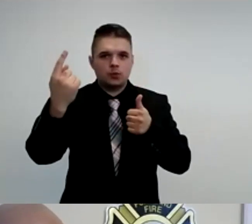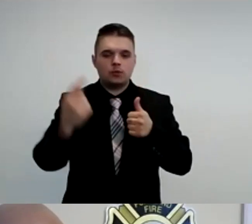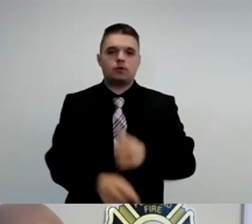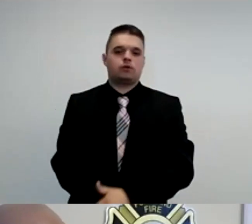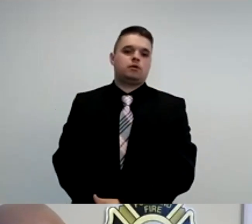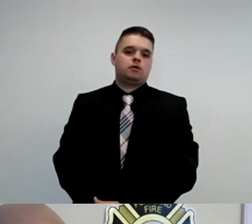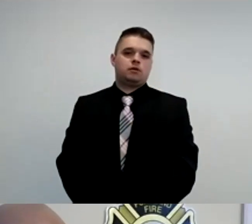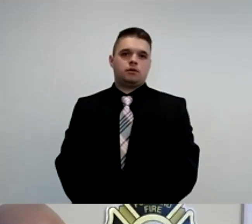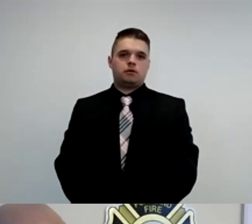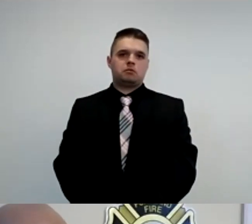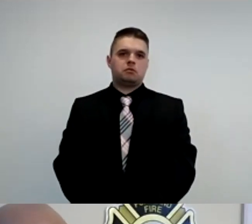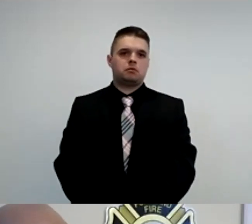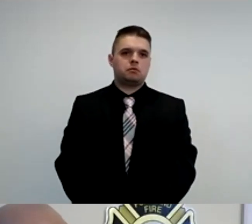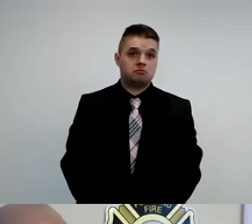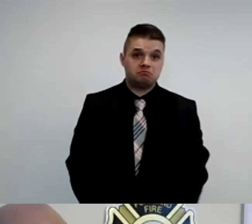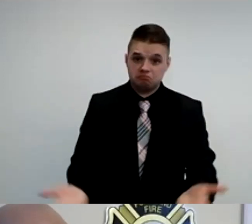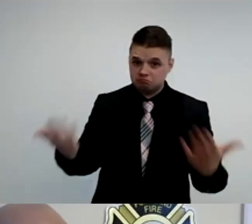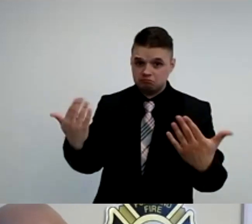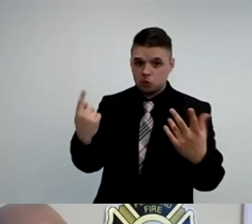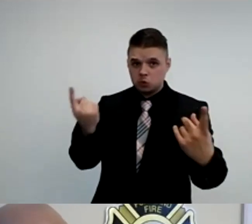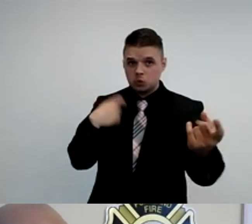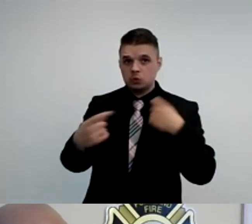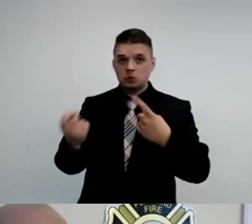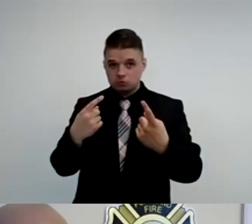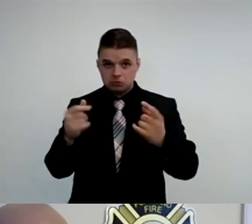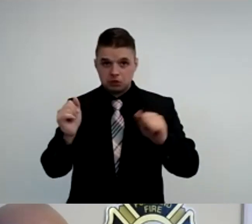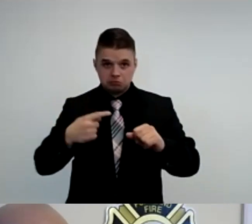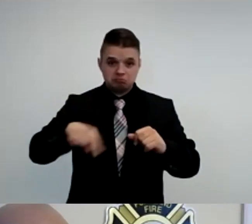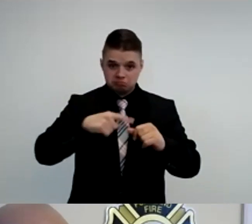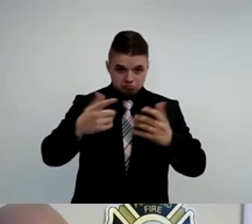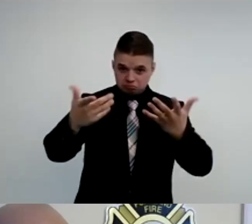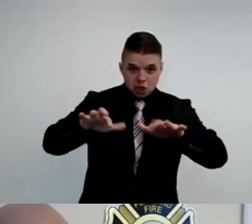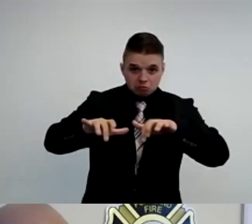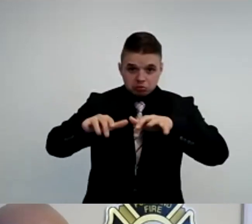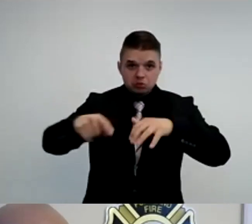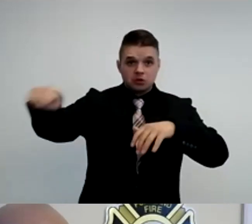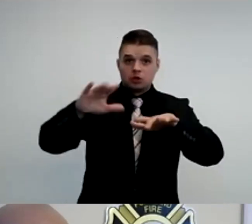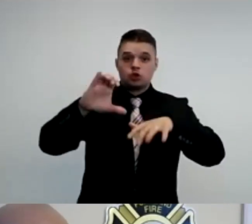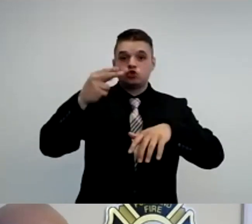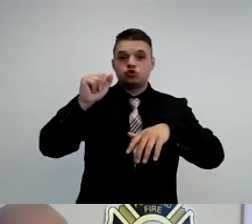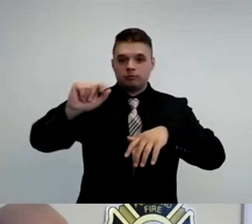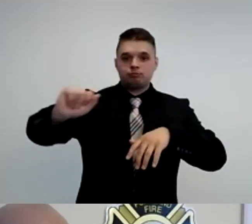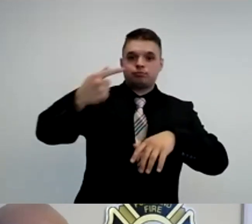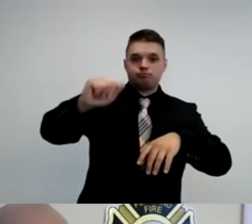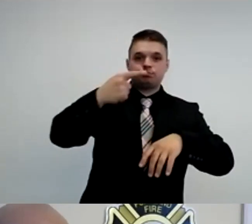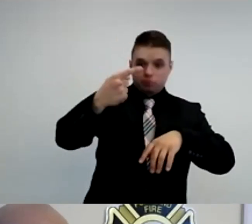Anybody else with questions? You can chat me. Yes,